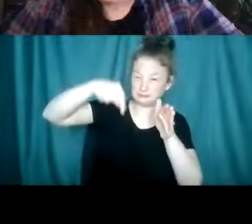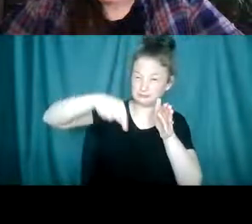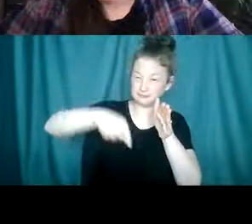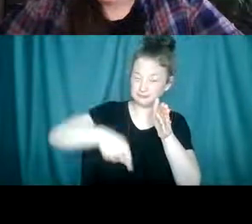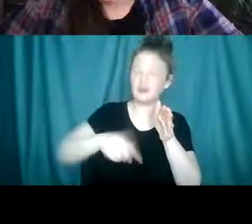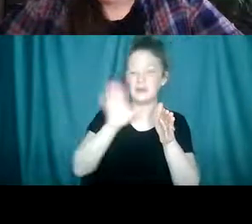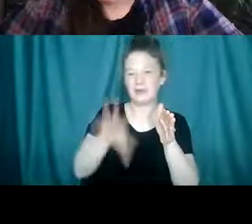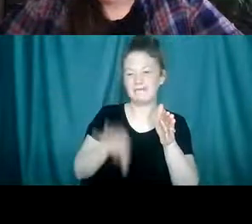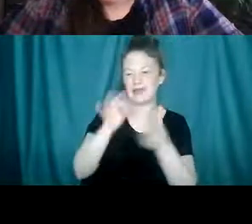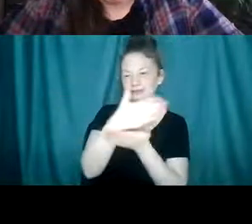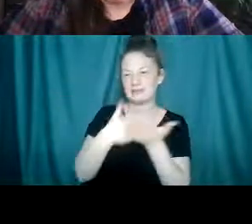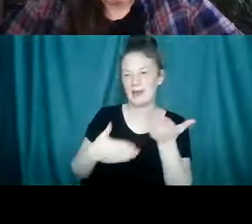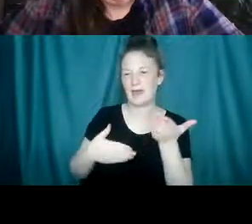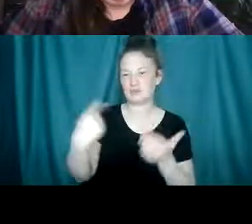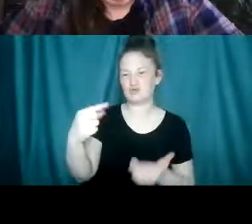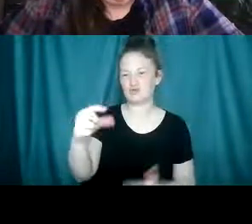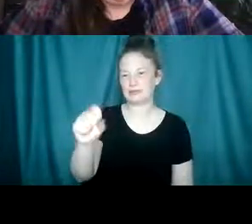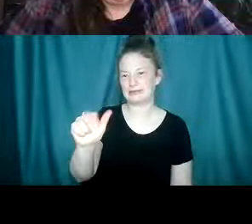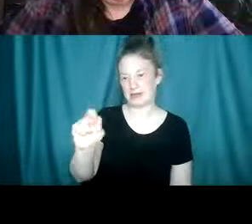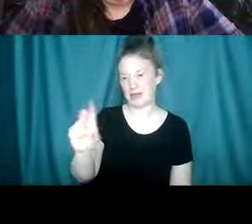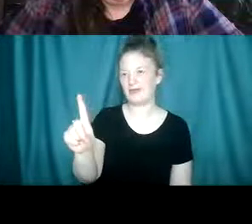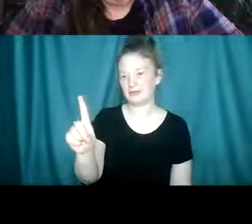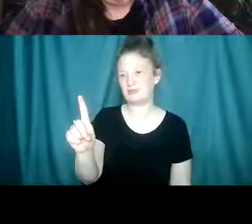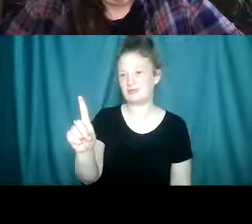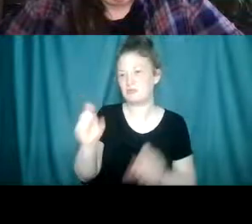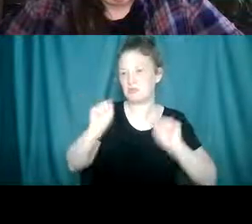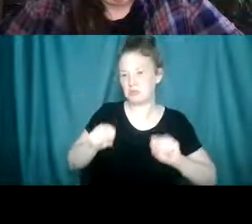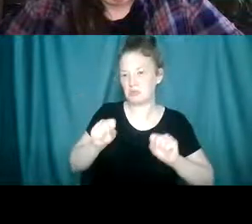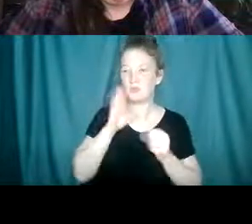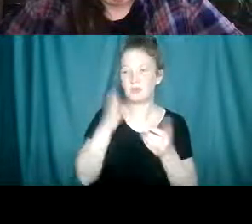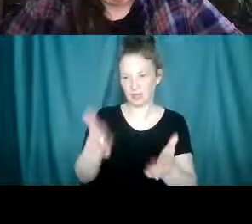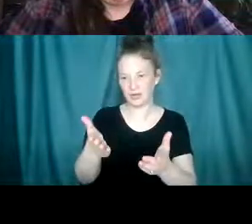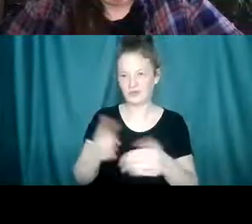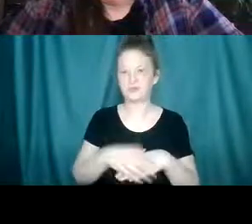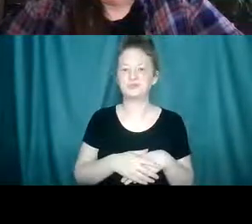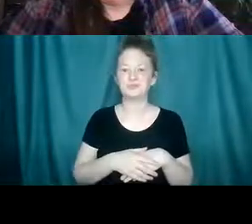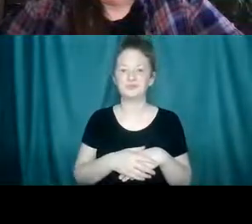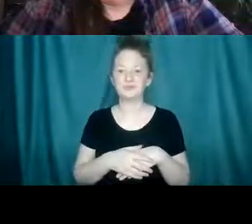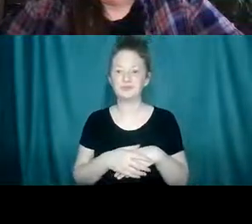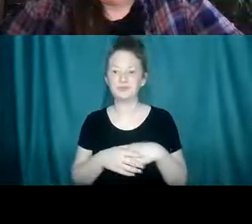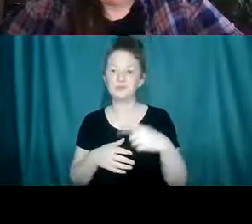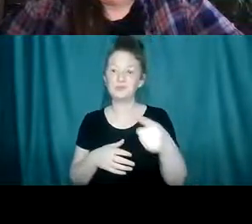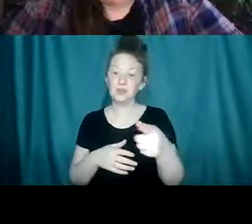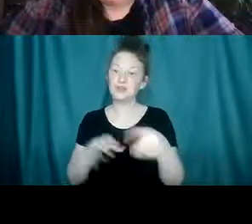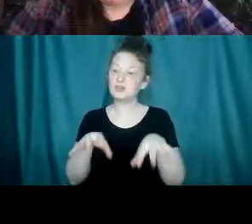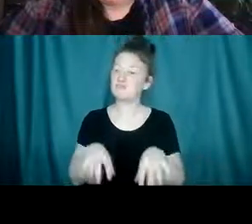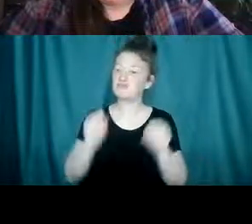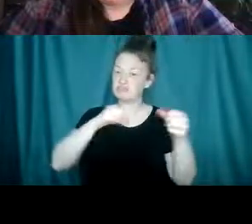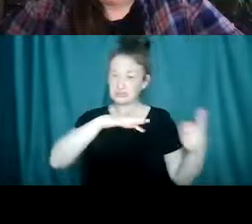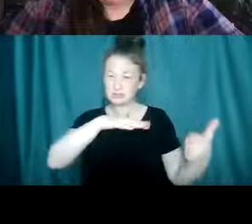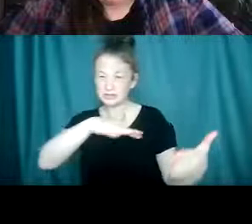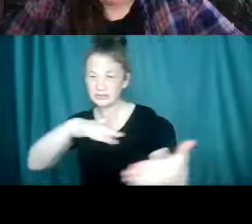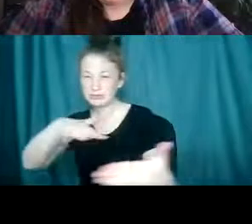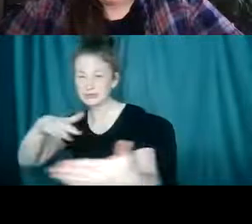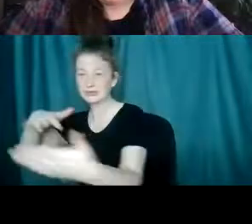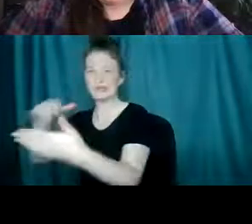some glauconite. It's very likely it's there. And these people did a survey that is not complete, but